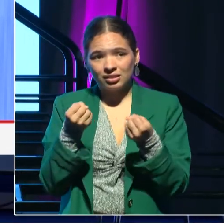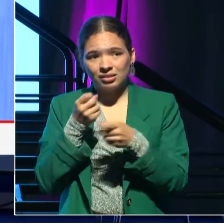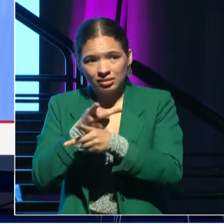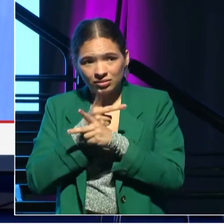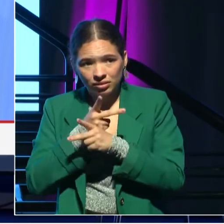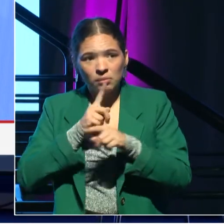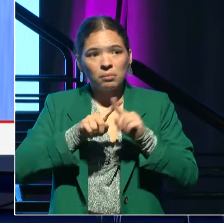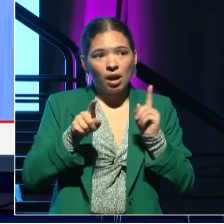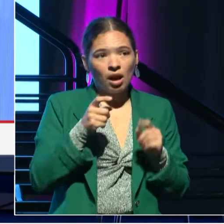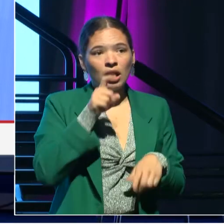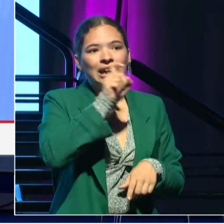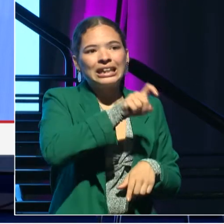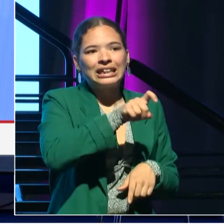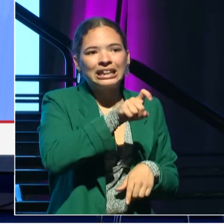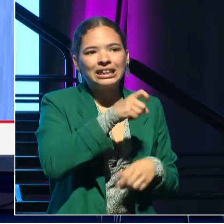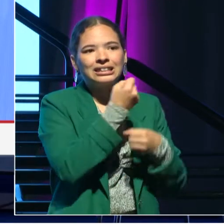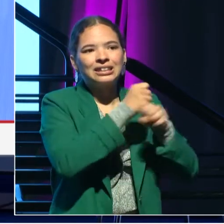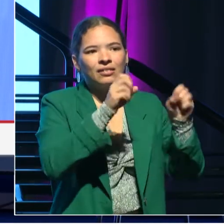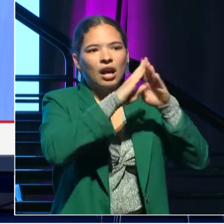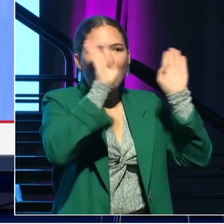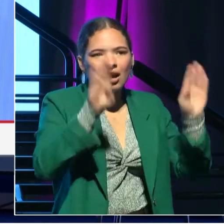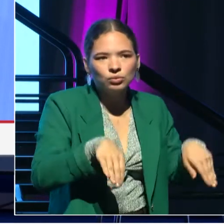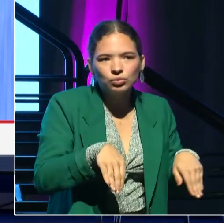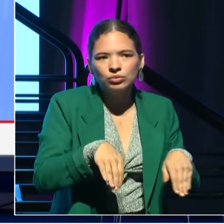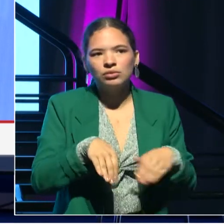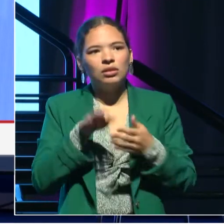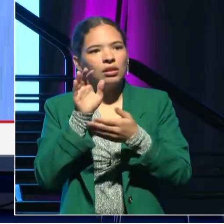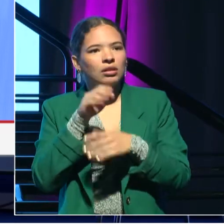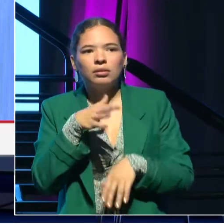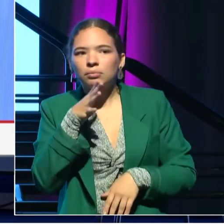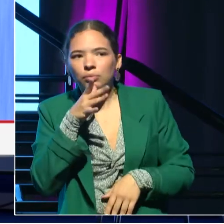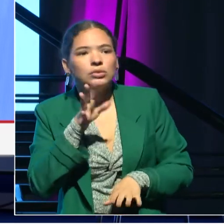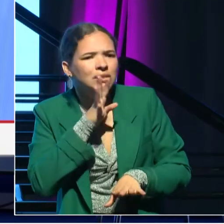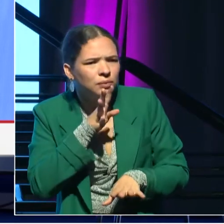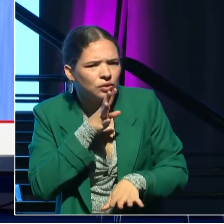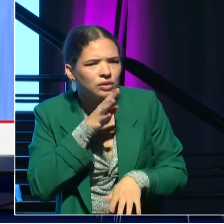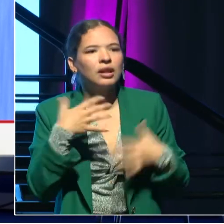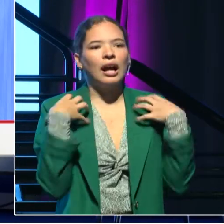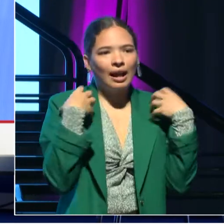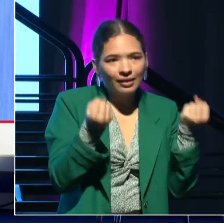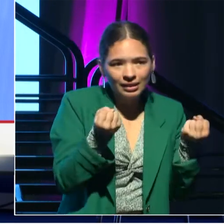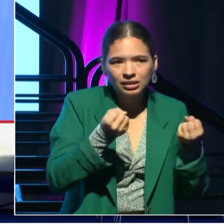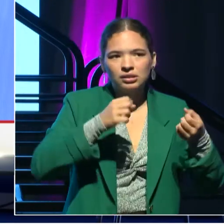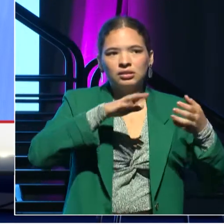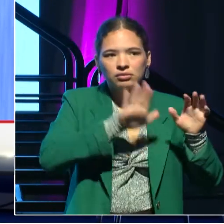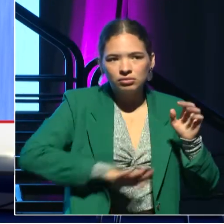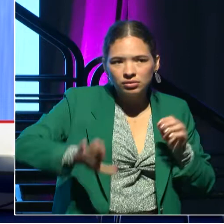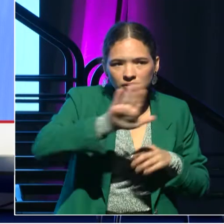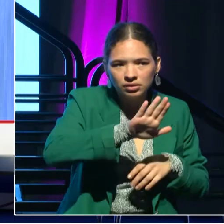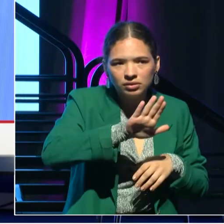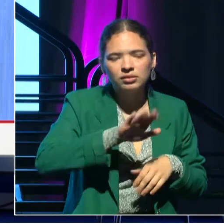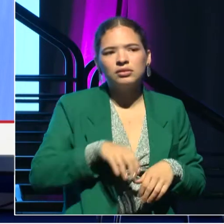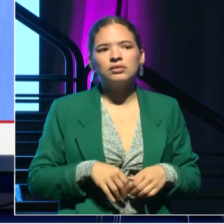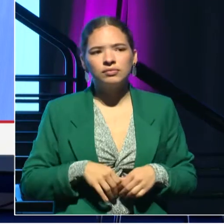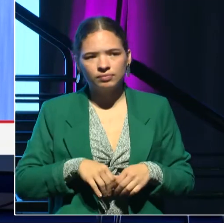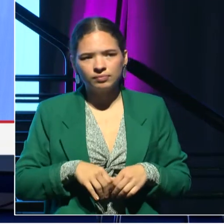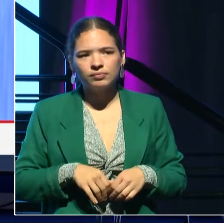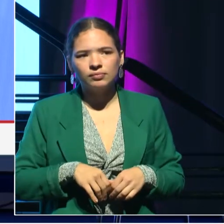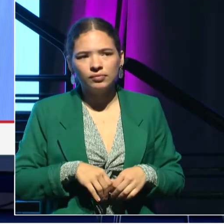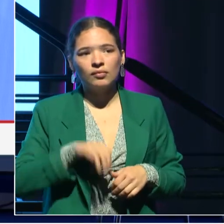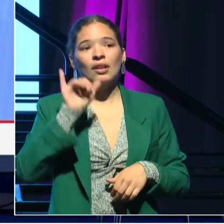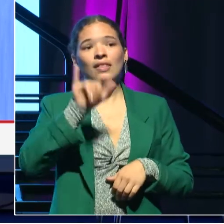housing, clean water, and healthy neighborhoods. We know that this is the idea behind Strong